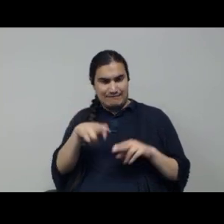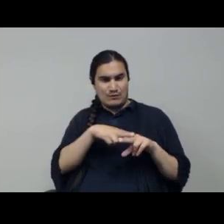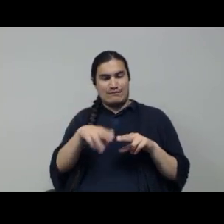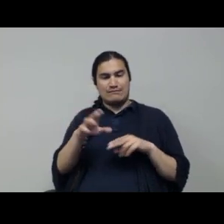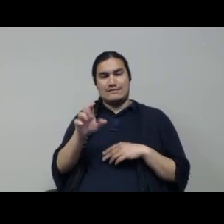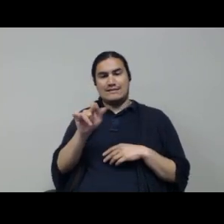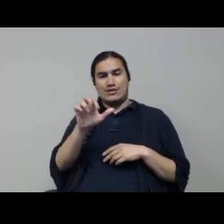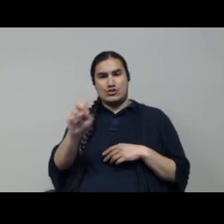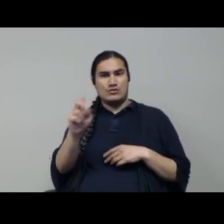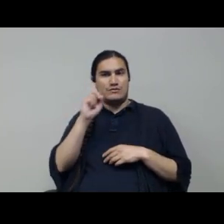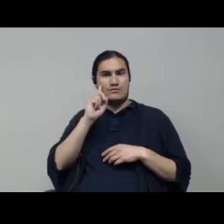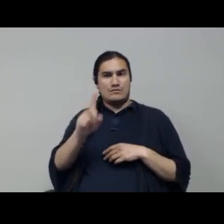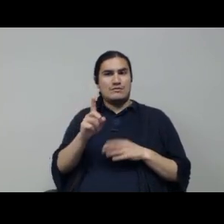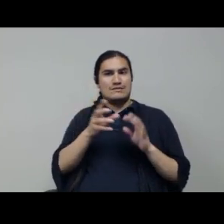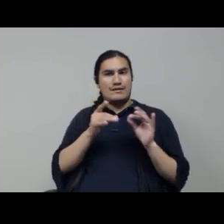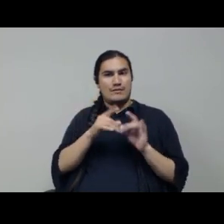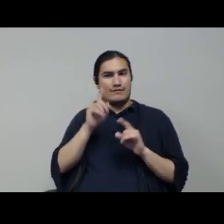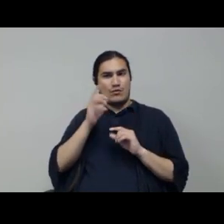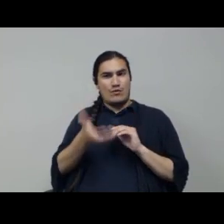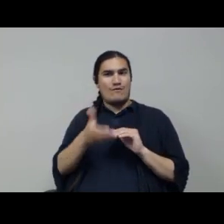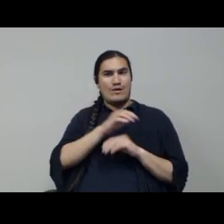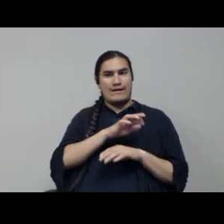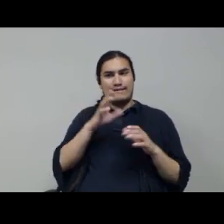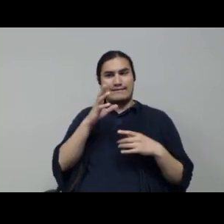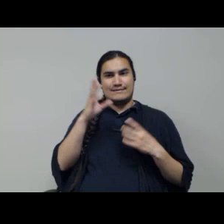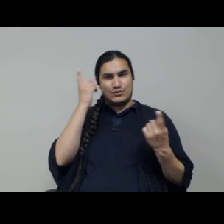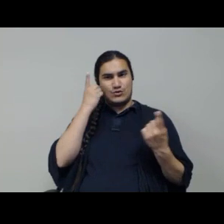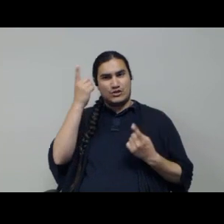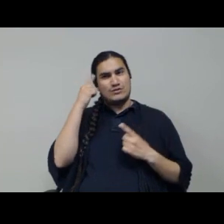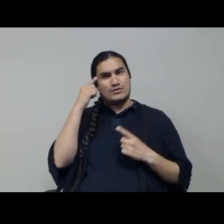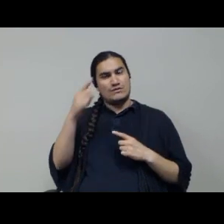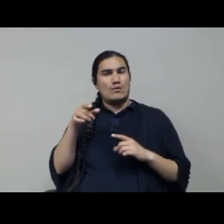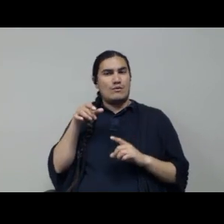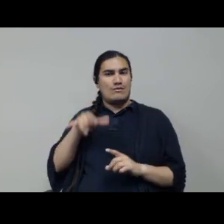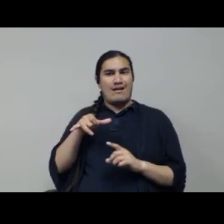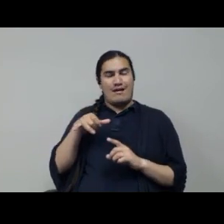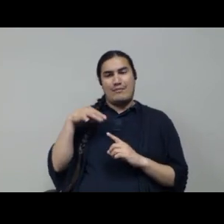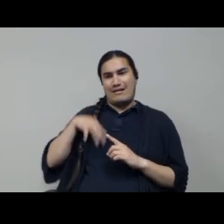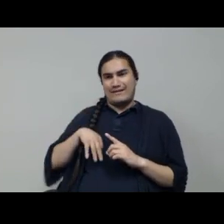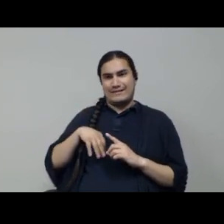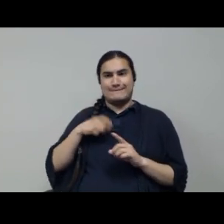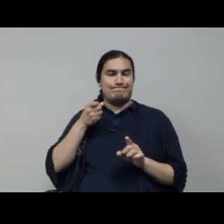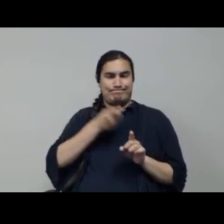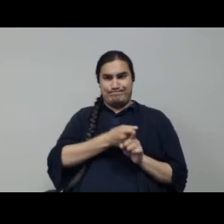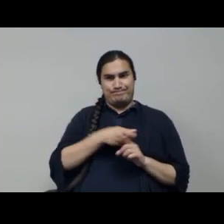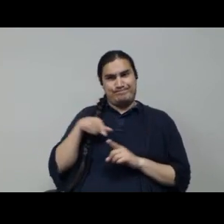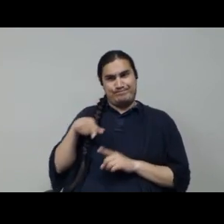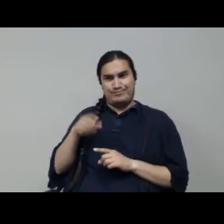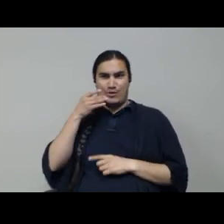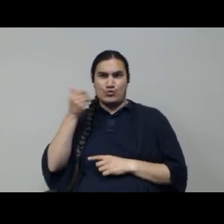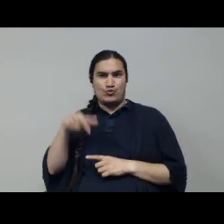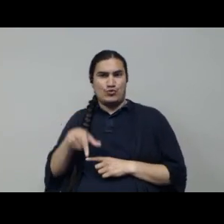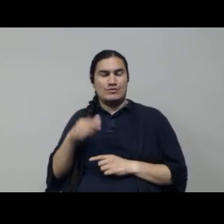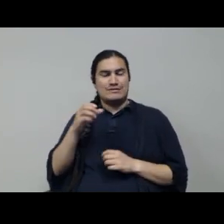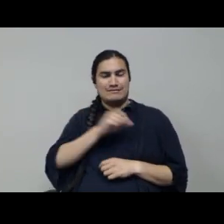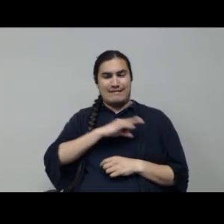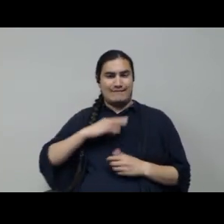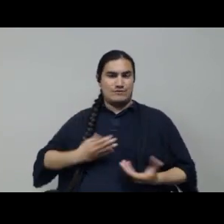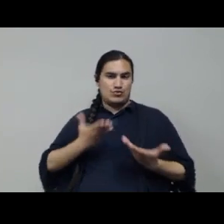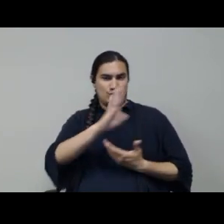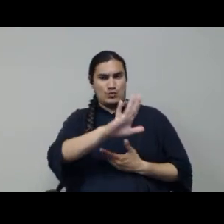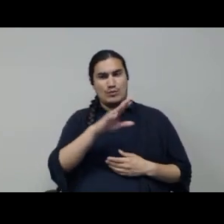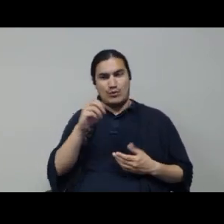statement of overriding considerations, finding that the benefits outweigh the impacts. Staff recommends your approval. Any